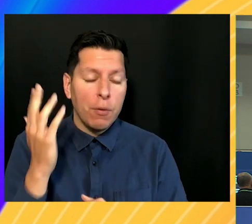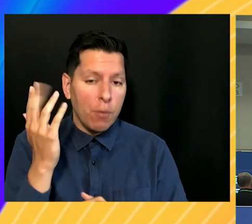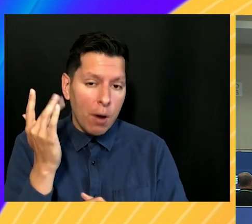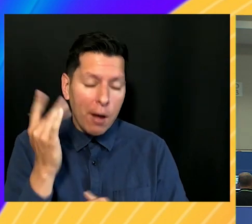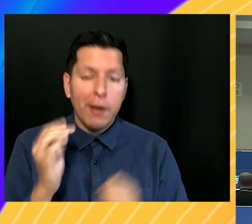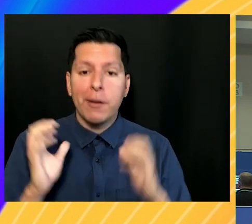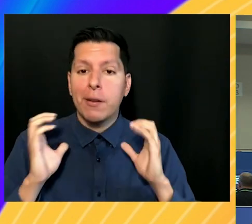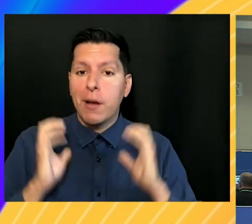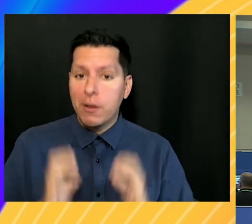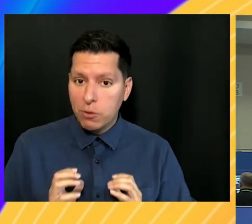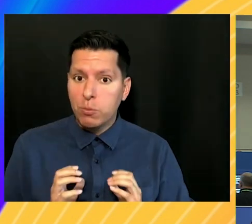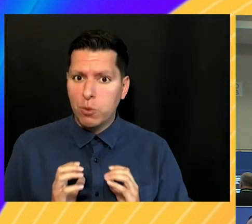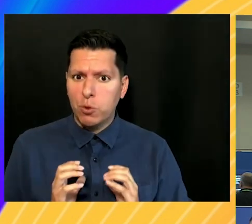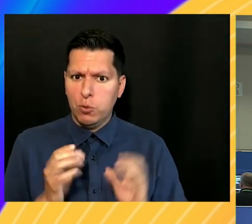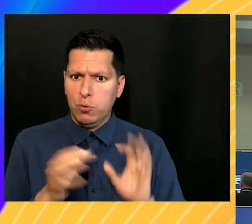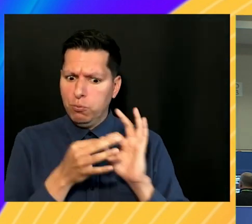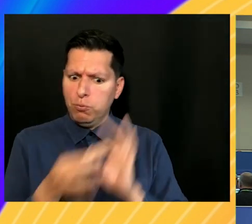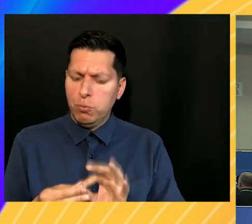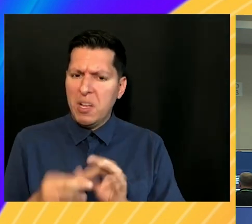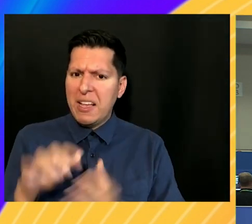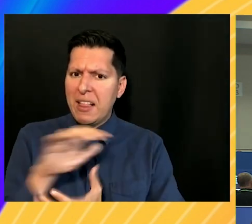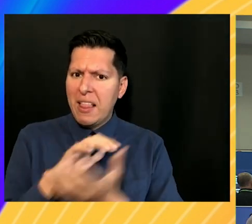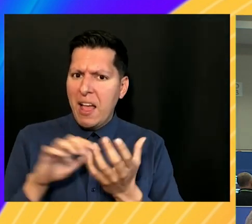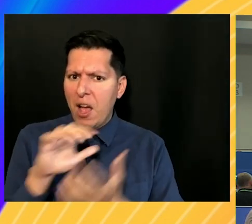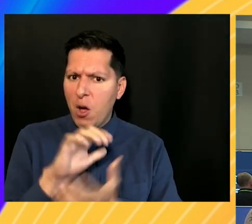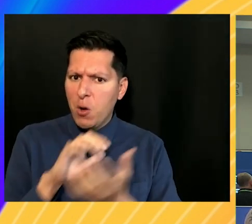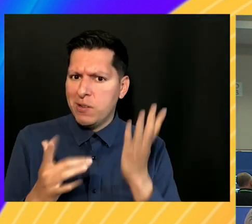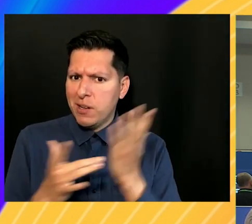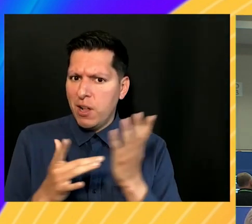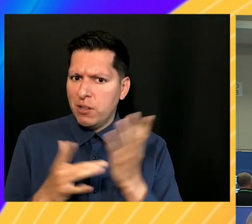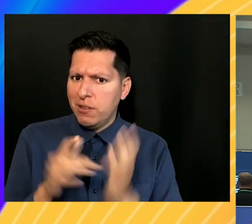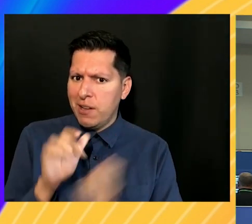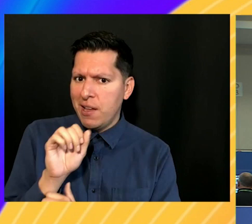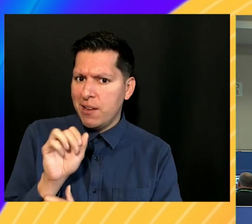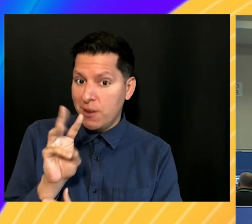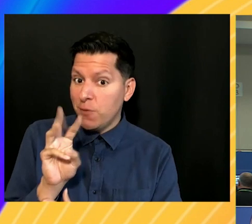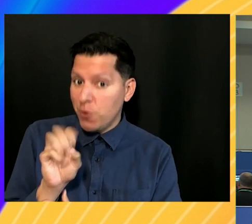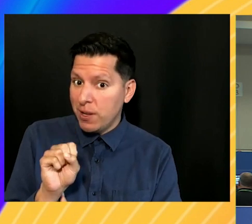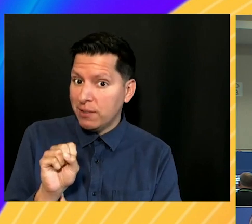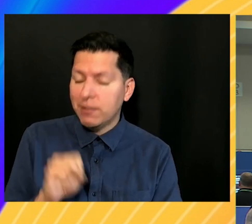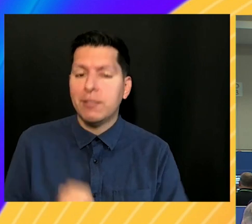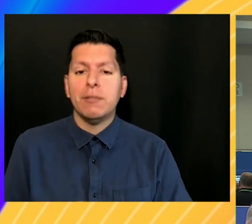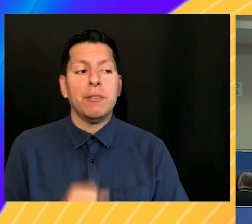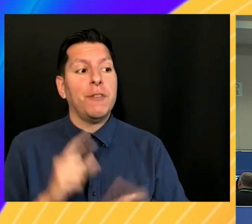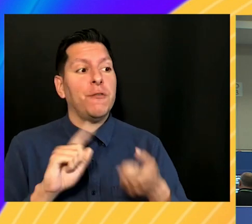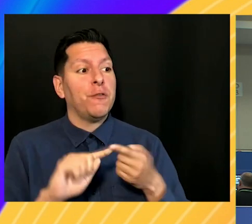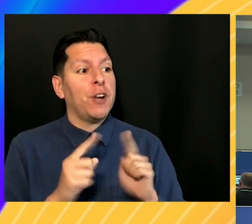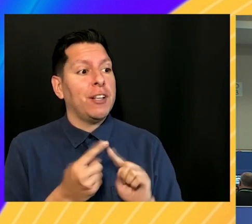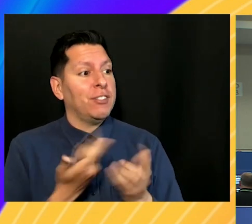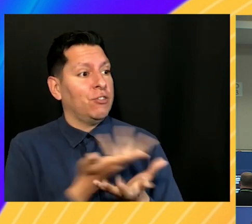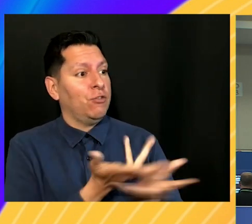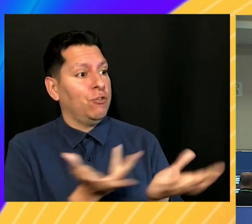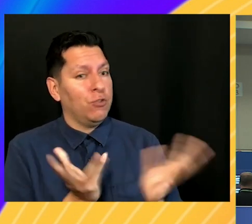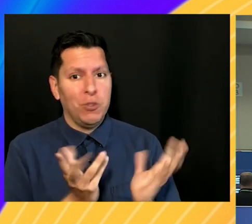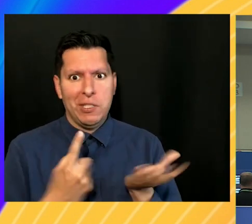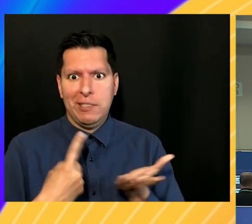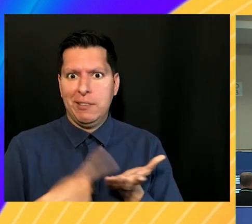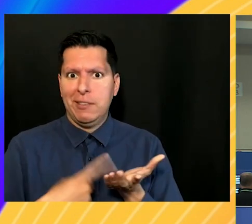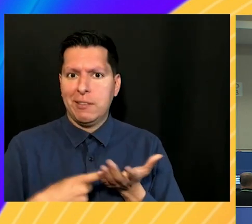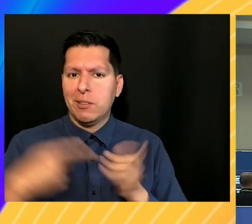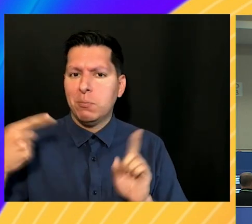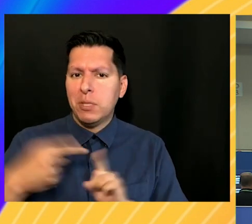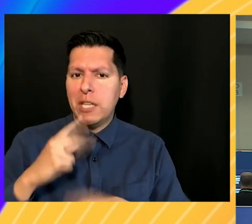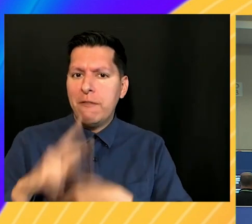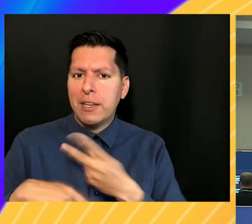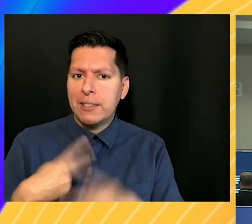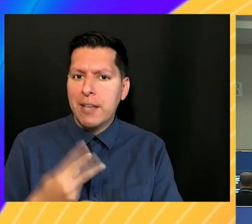using cloud-based technologies, specifically AWS. And my friends are here to talk about a specific type of data set,